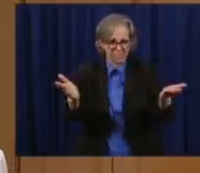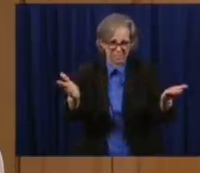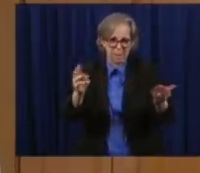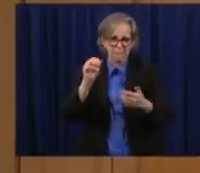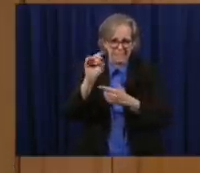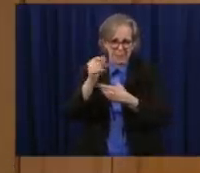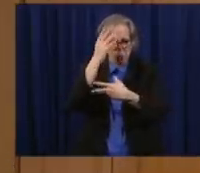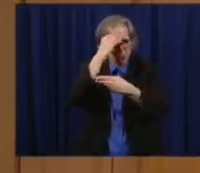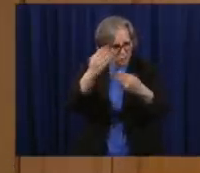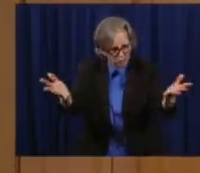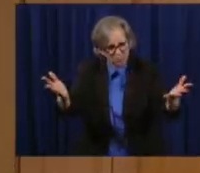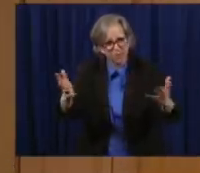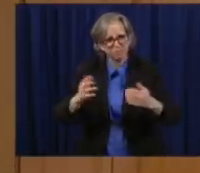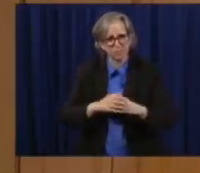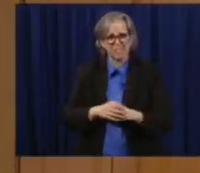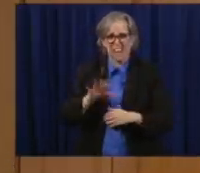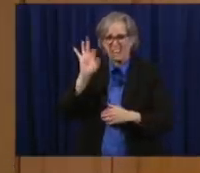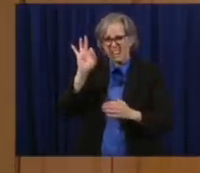that we do have